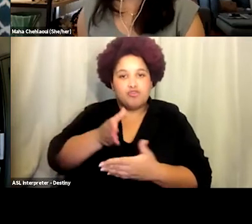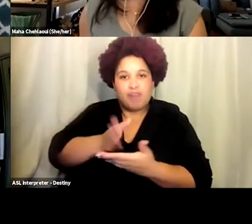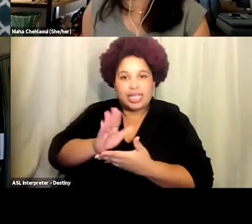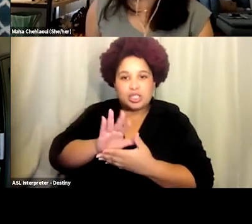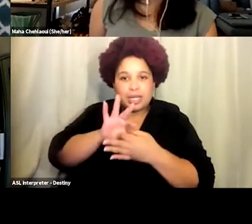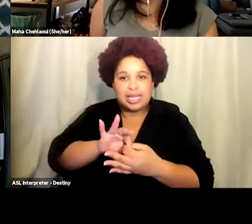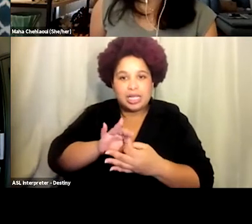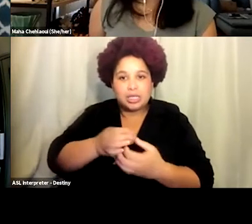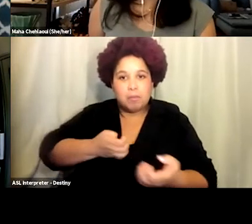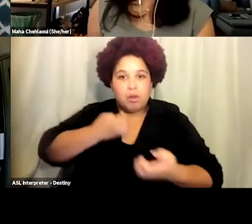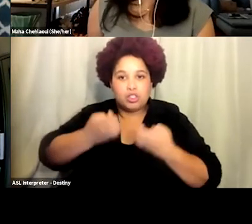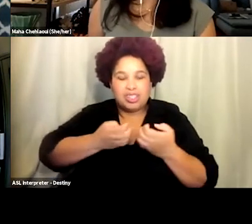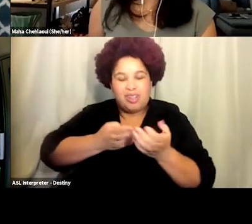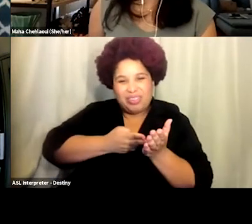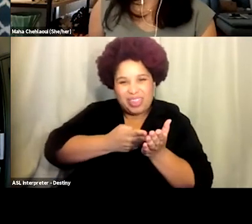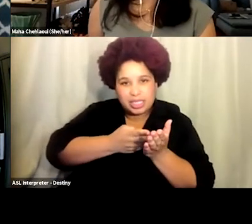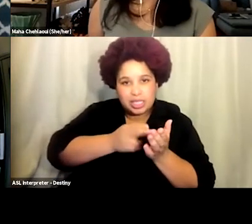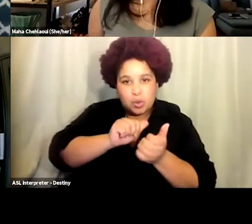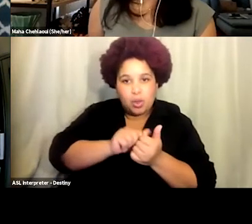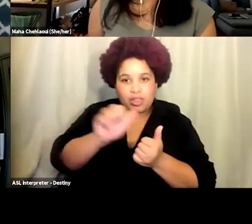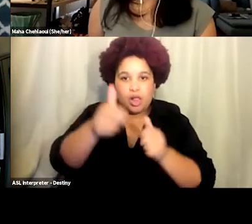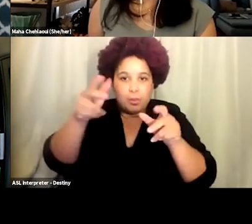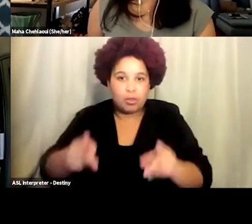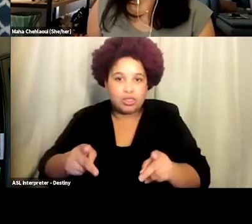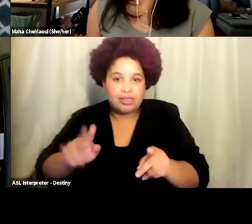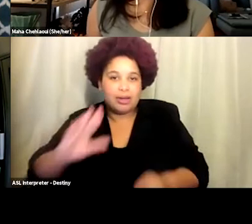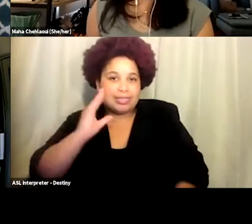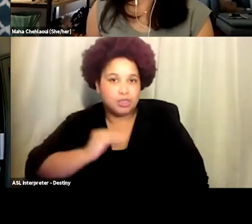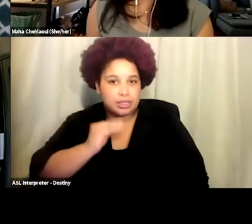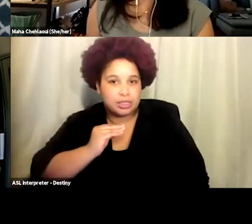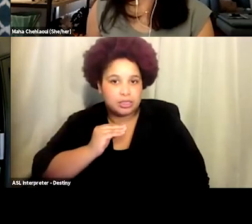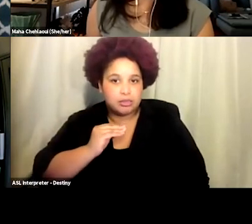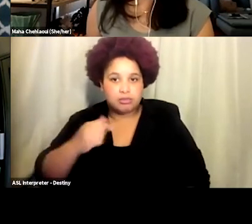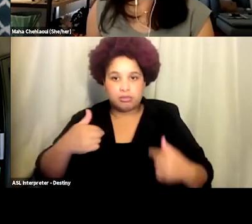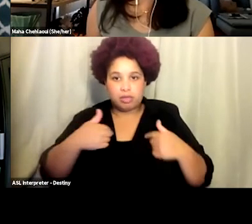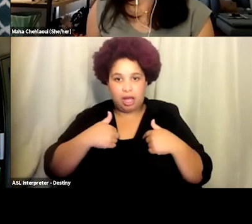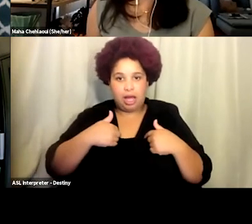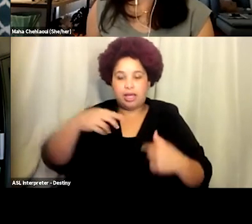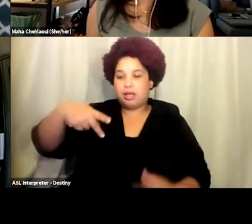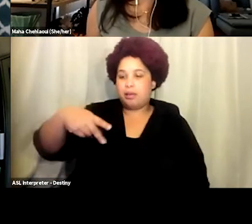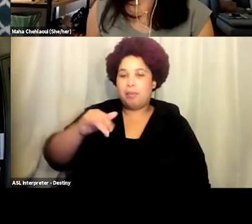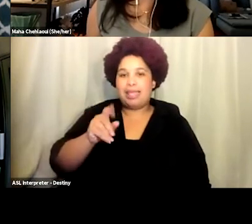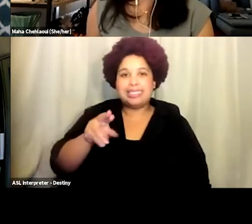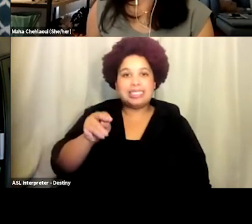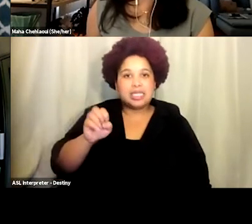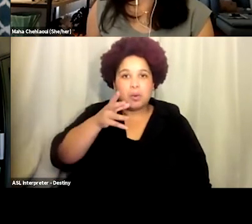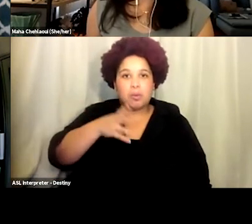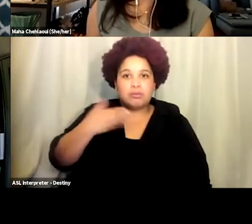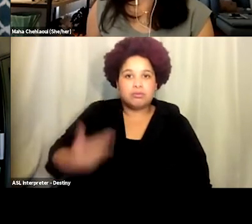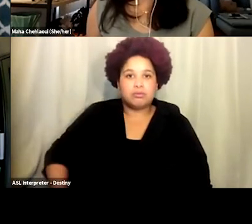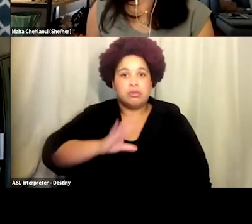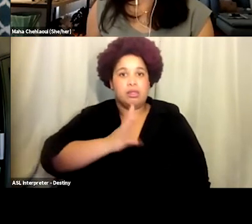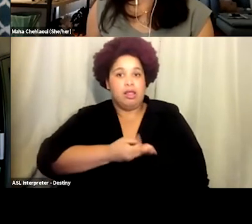connect emotionally and authentically with another human being's experience. I, as Palestinian, wanna be able one day